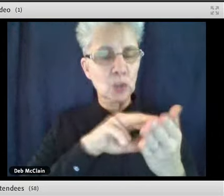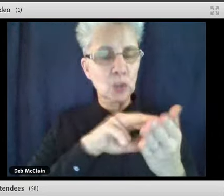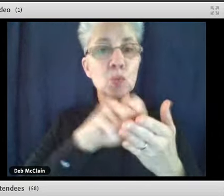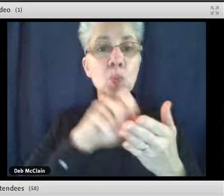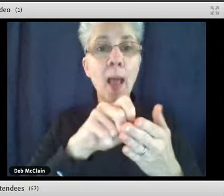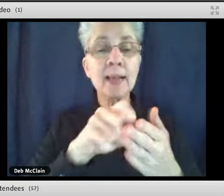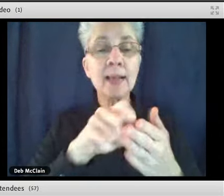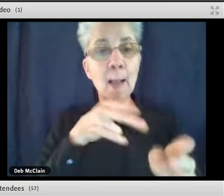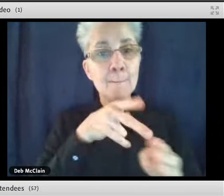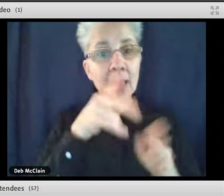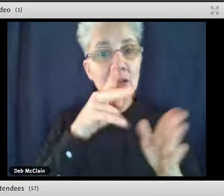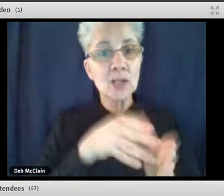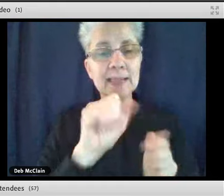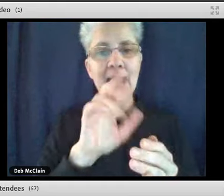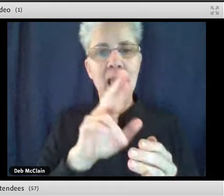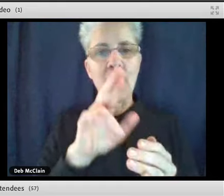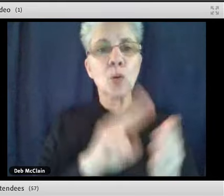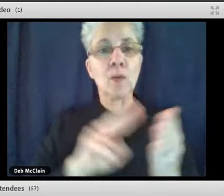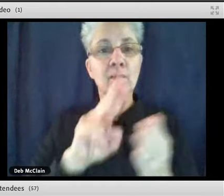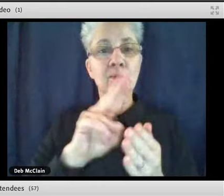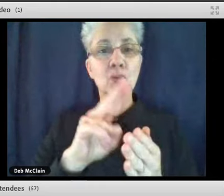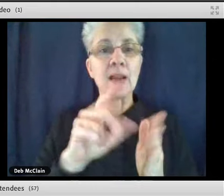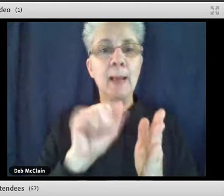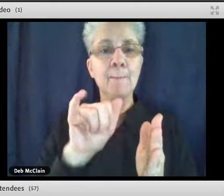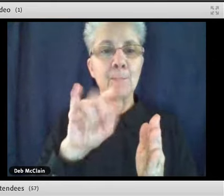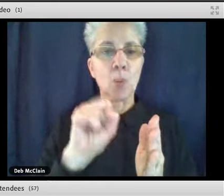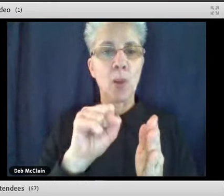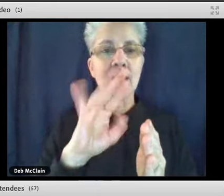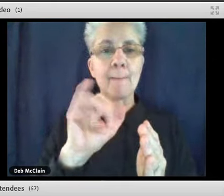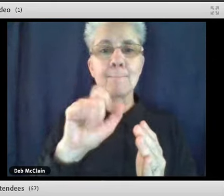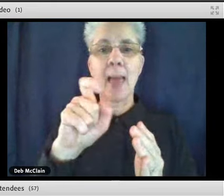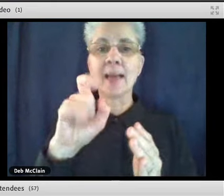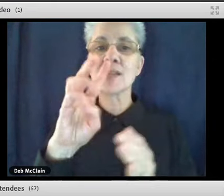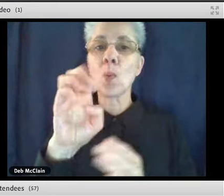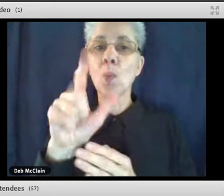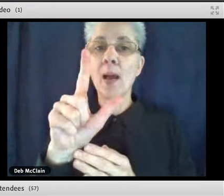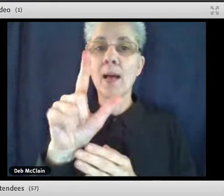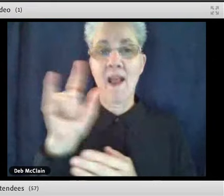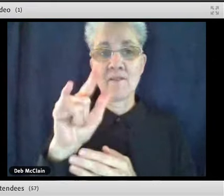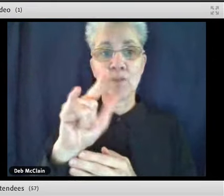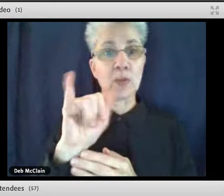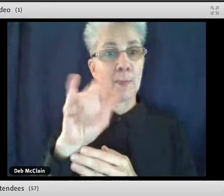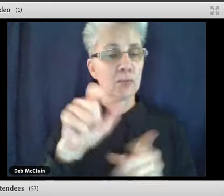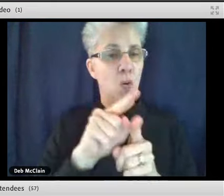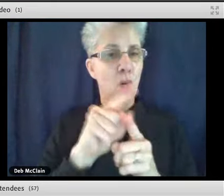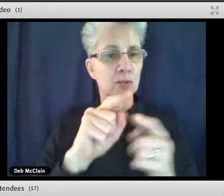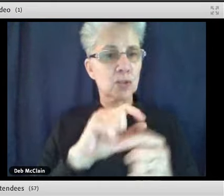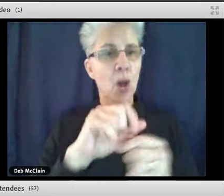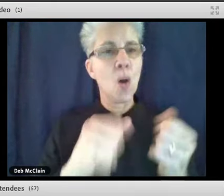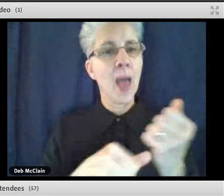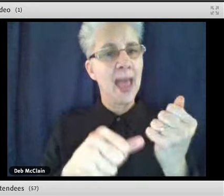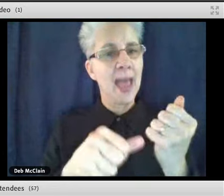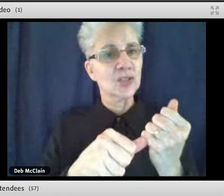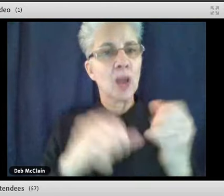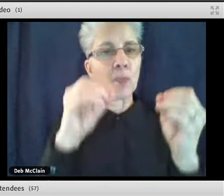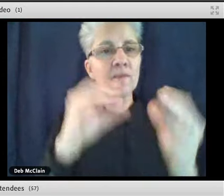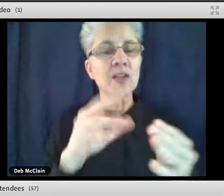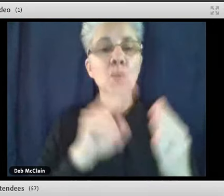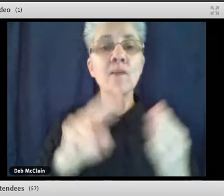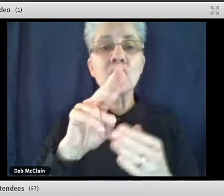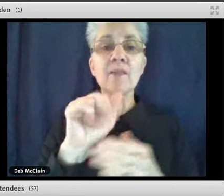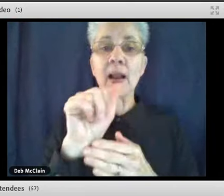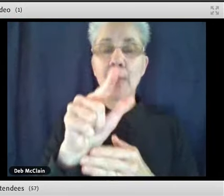writing specialist at the Air University Press at Maxwell Air Force Base. She is also an adjunct professor for the